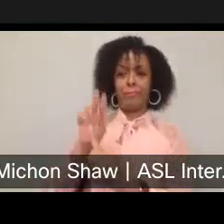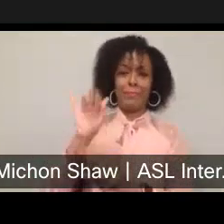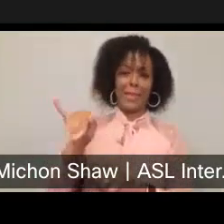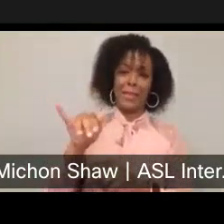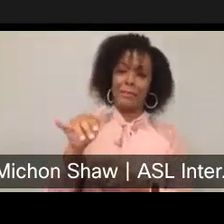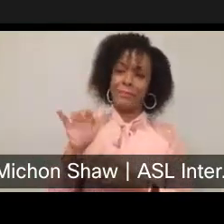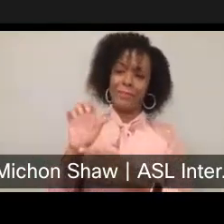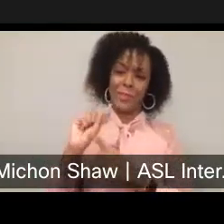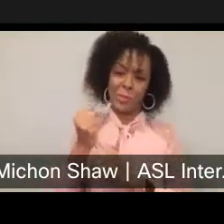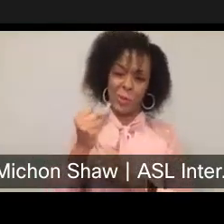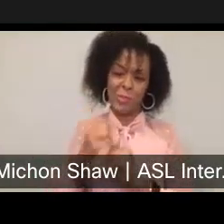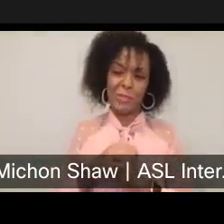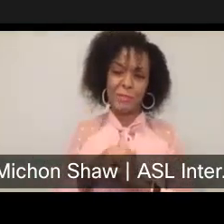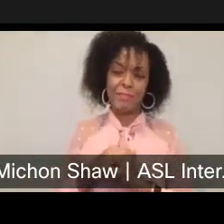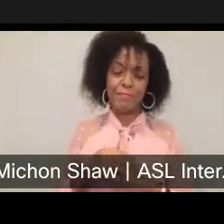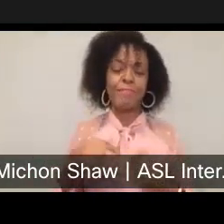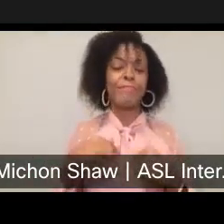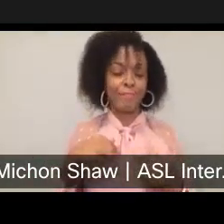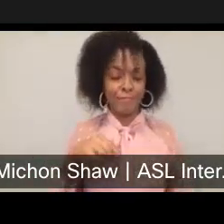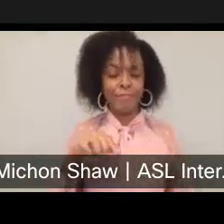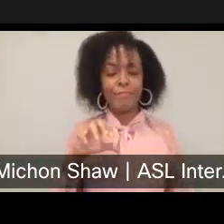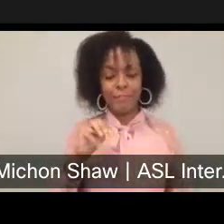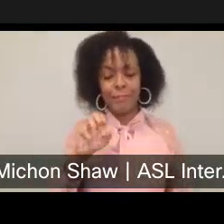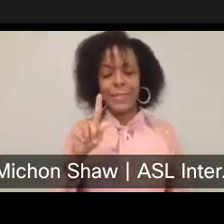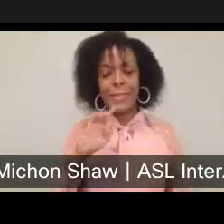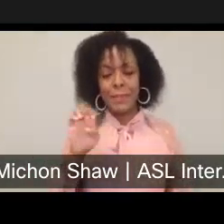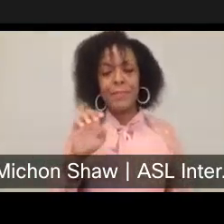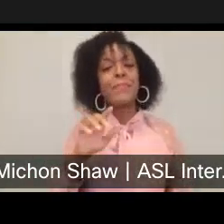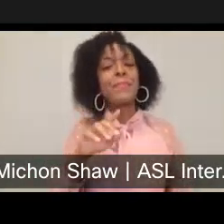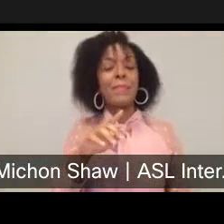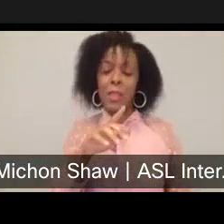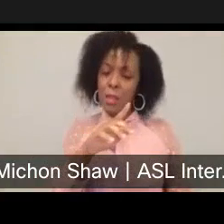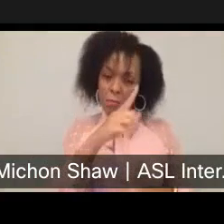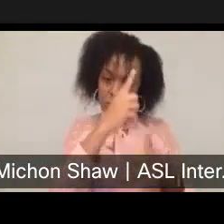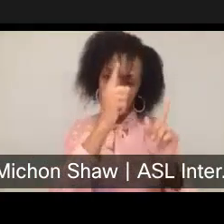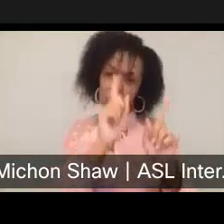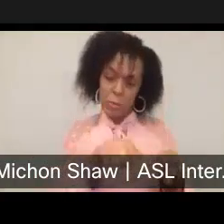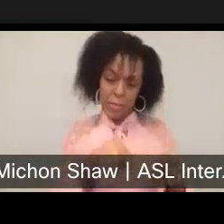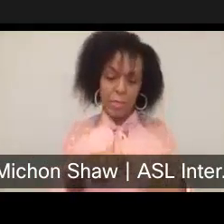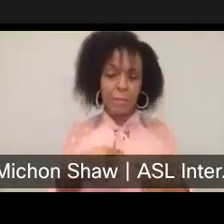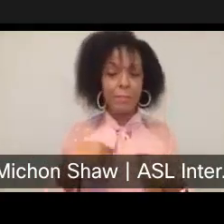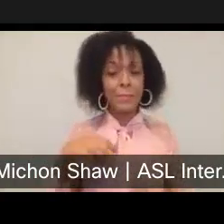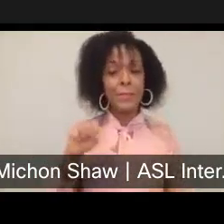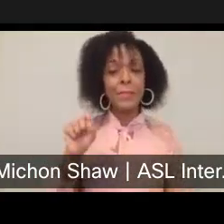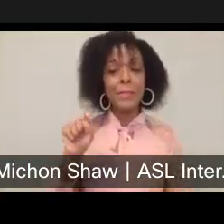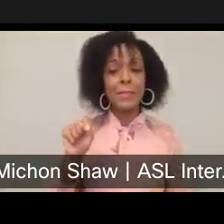Yeah. I totally agree, Mrs. W. You know, as a stylist,